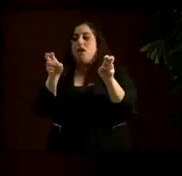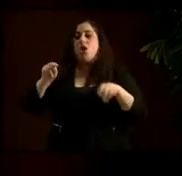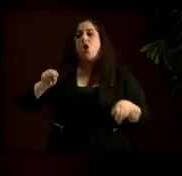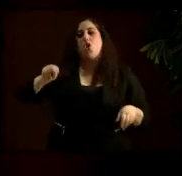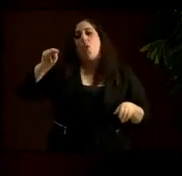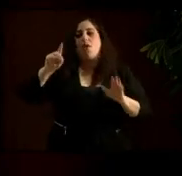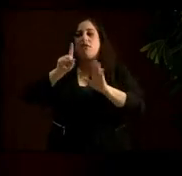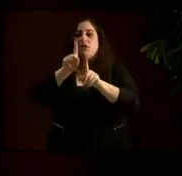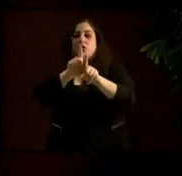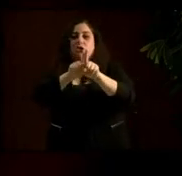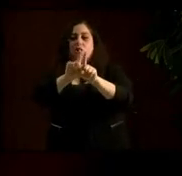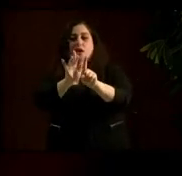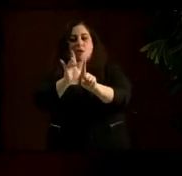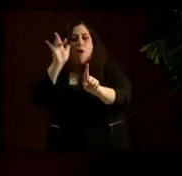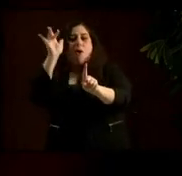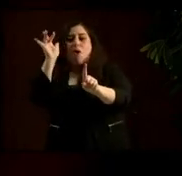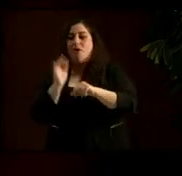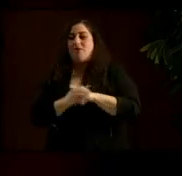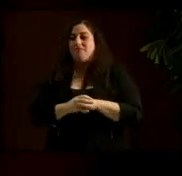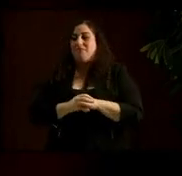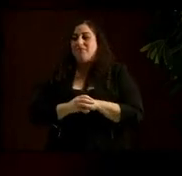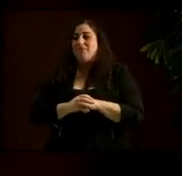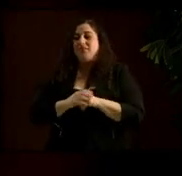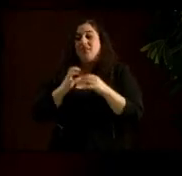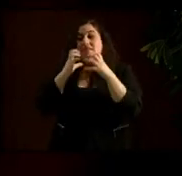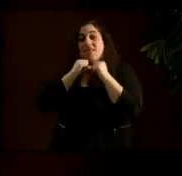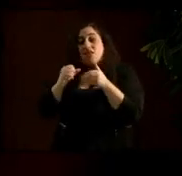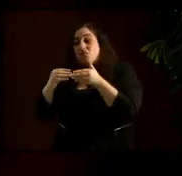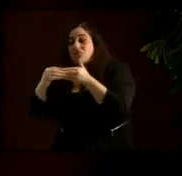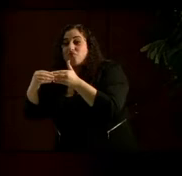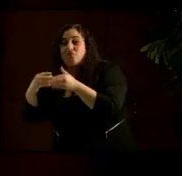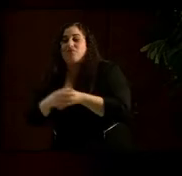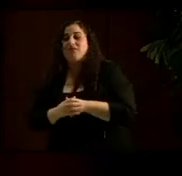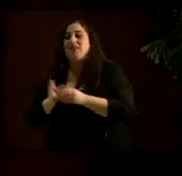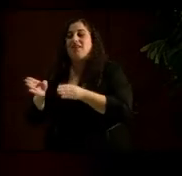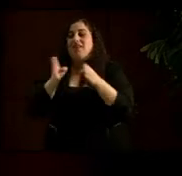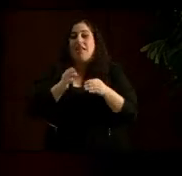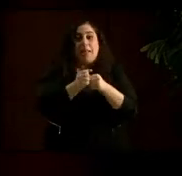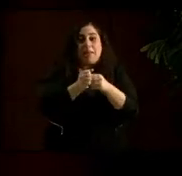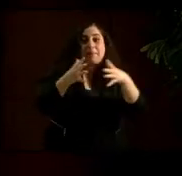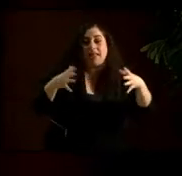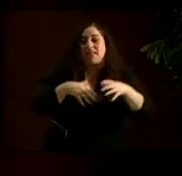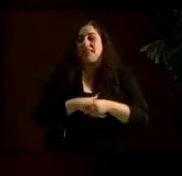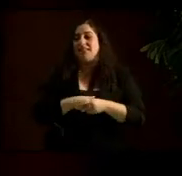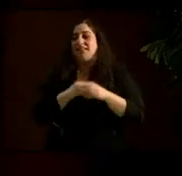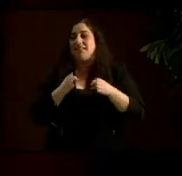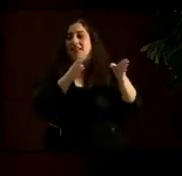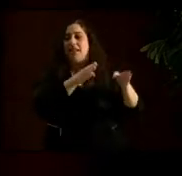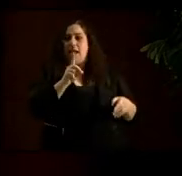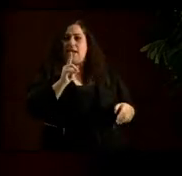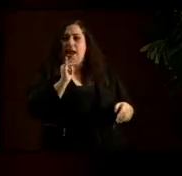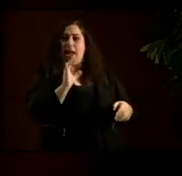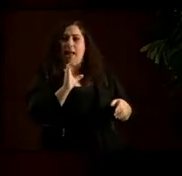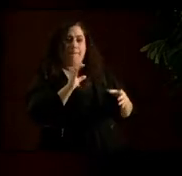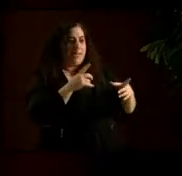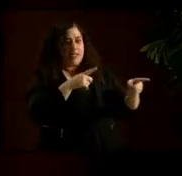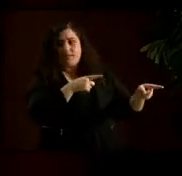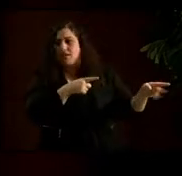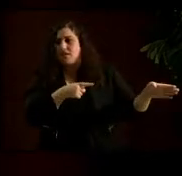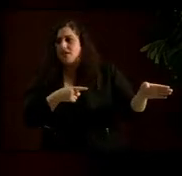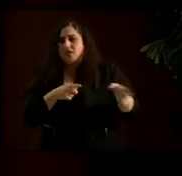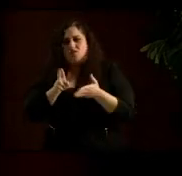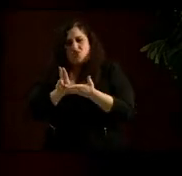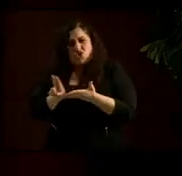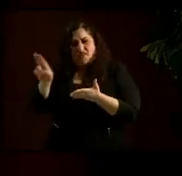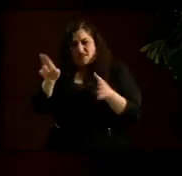university that is value-driven and which is expansive, inclusive, and dynamic. As a great public research institution, how we build